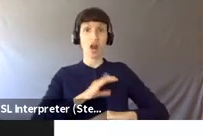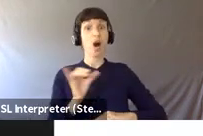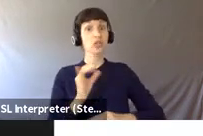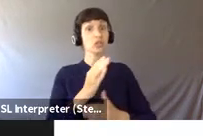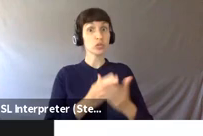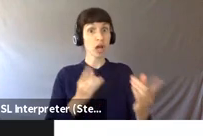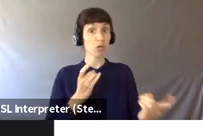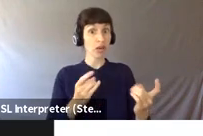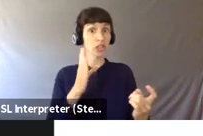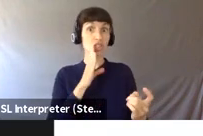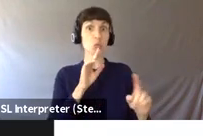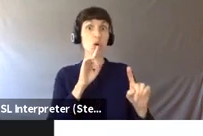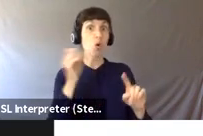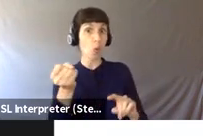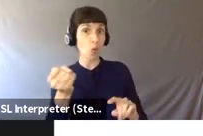because we're not done yet.